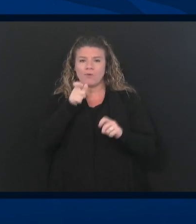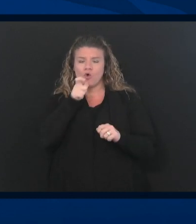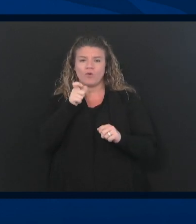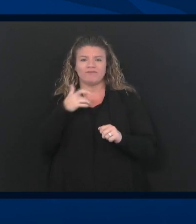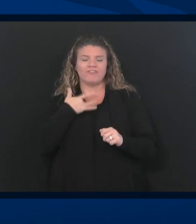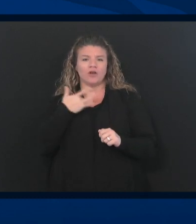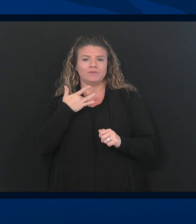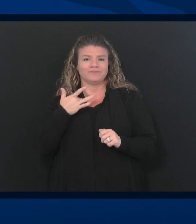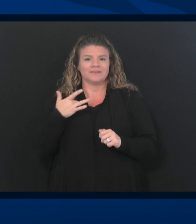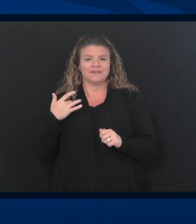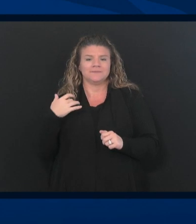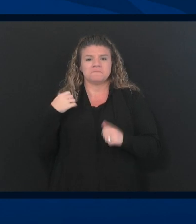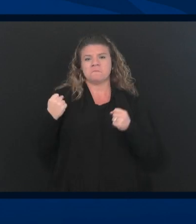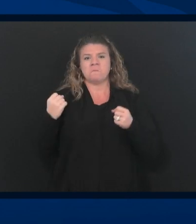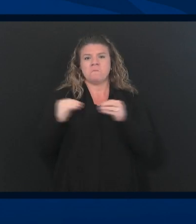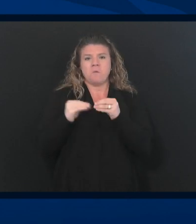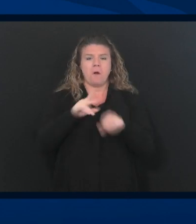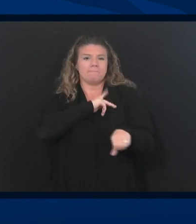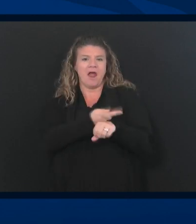responsibilities?